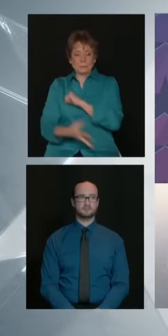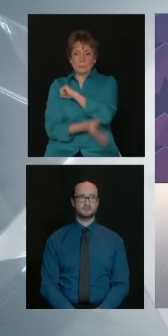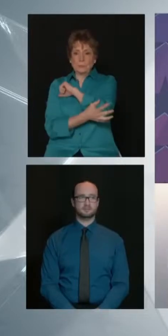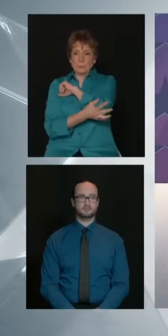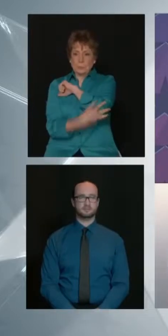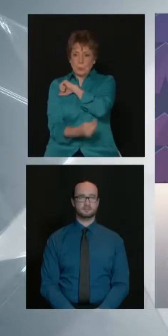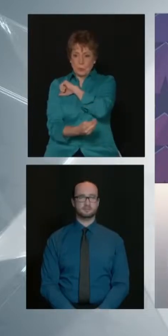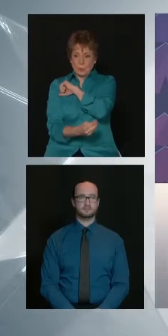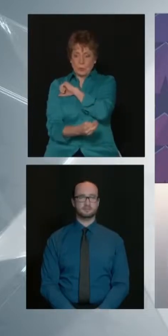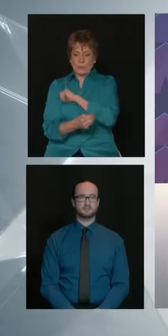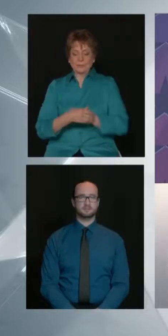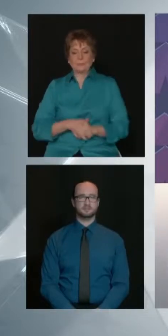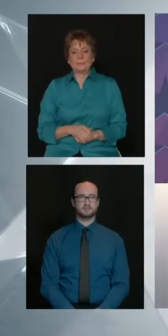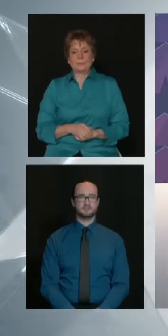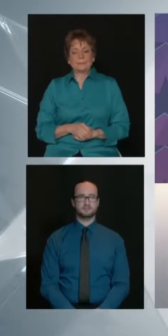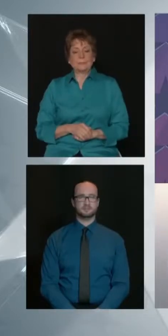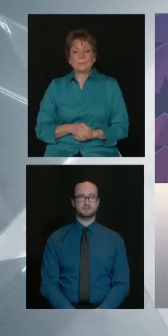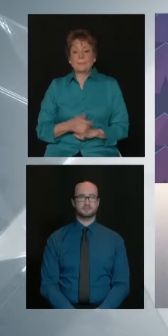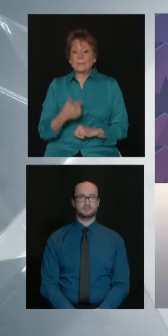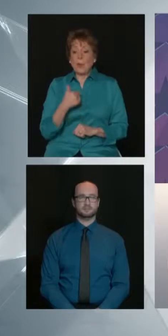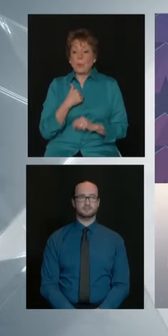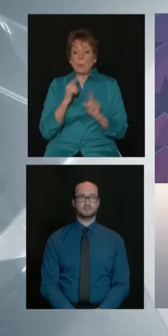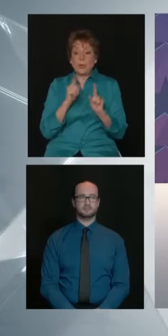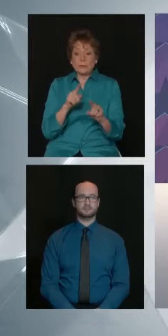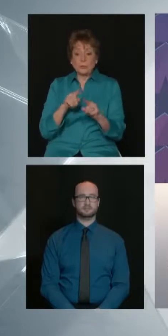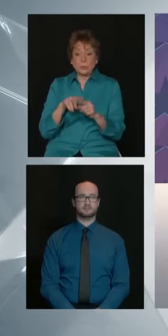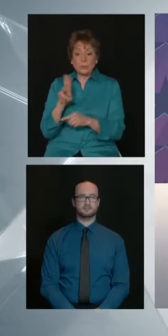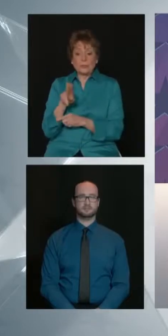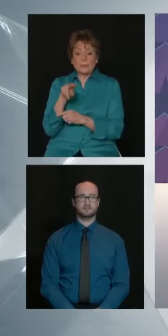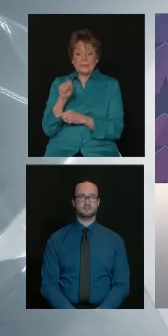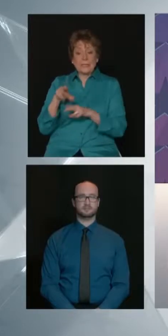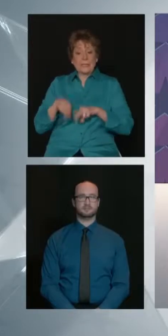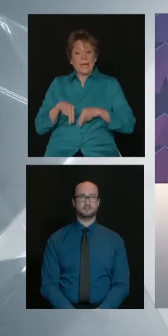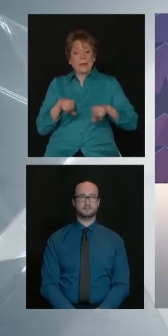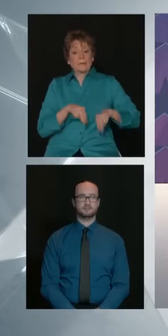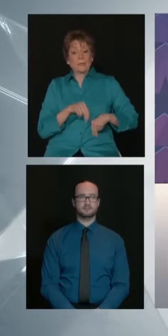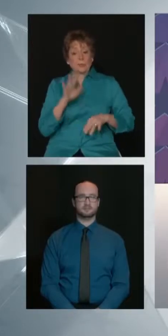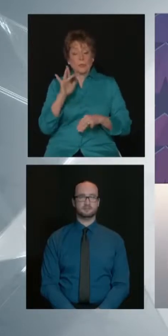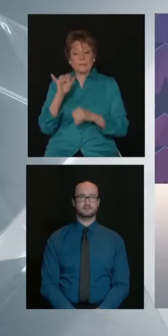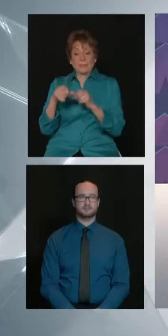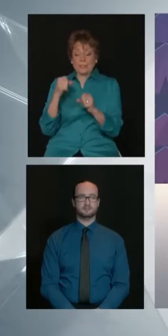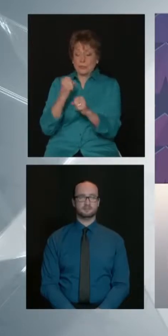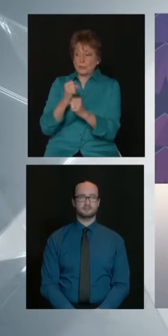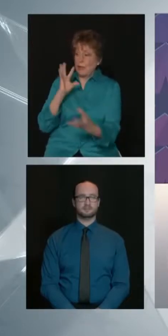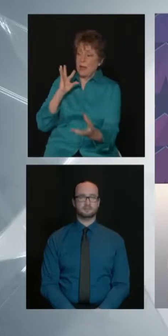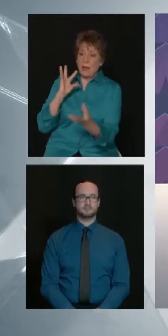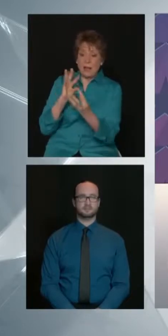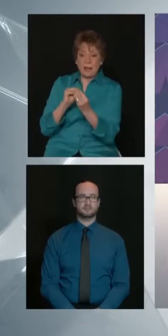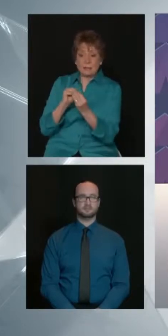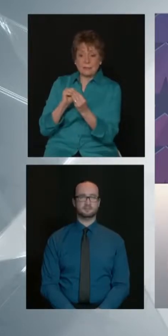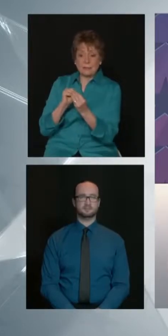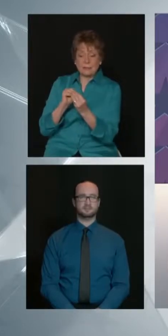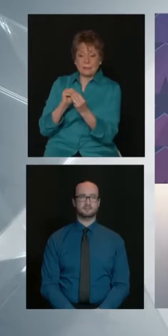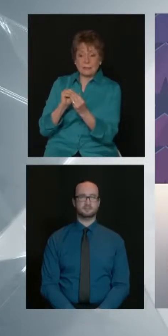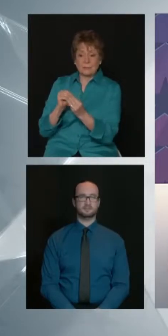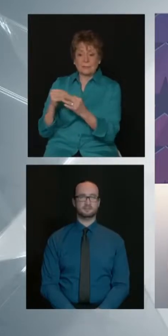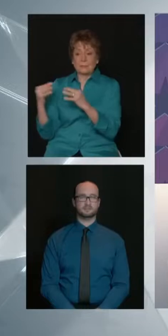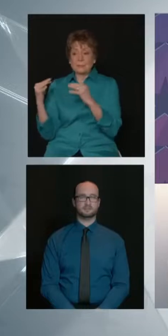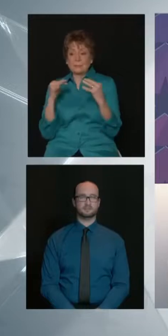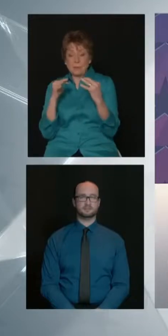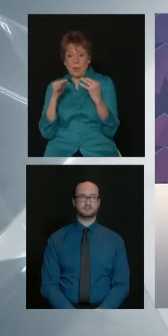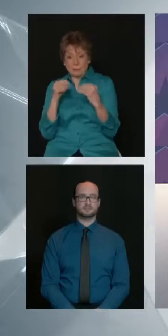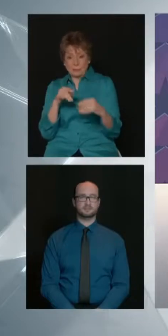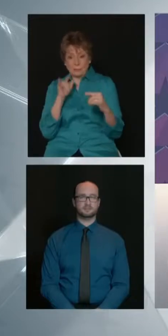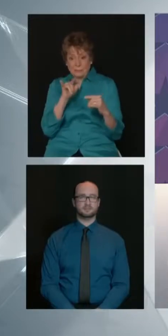I spent 25 years in the United States Navy as a combat pilot and as an astronaut. 2 years ago, you sent me to the